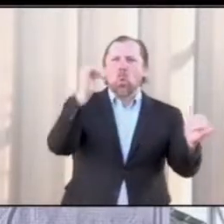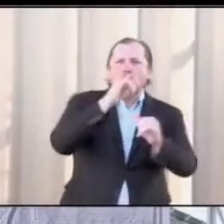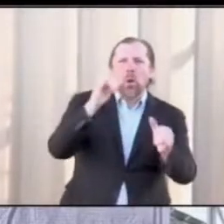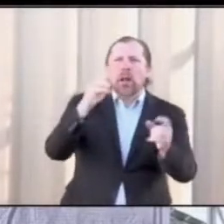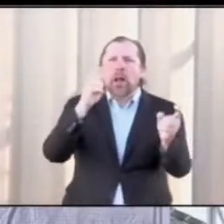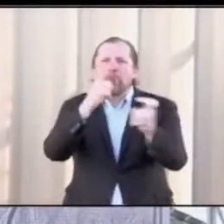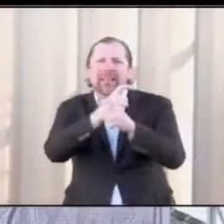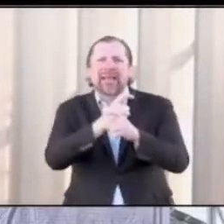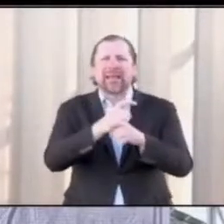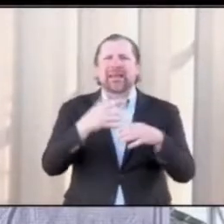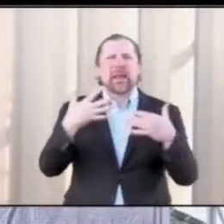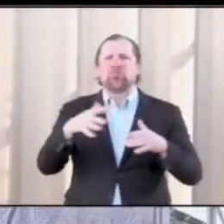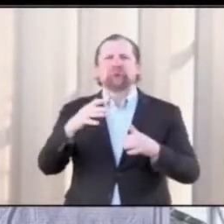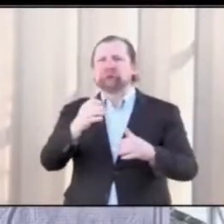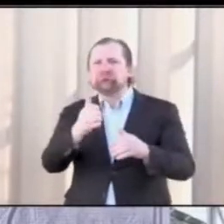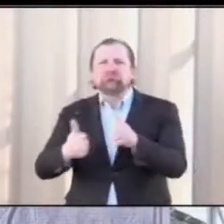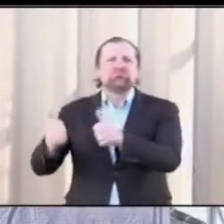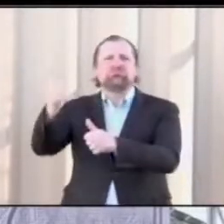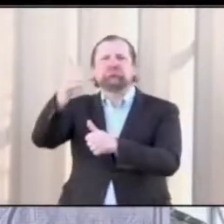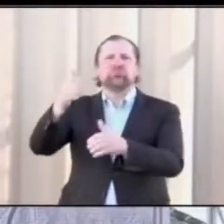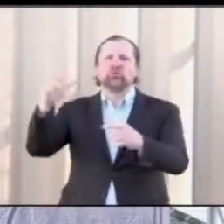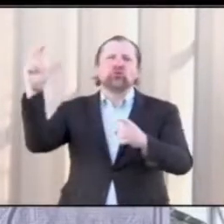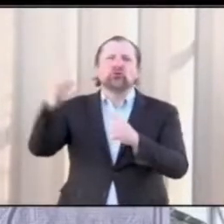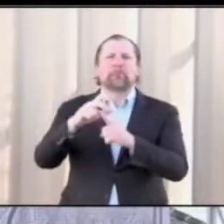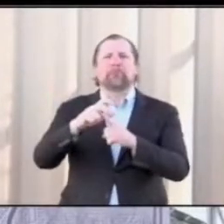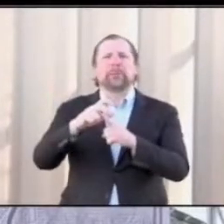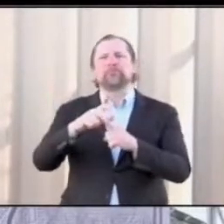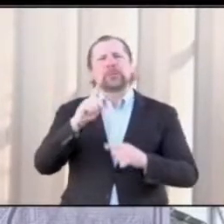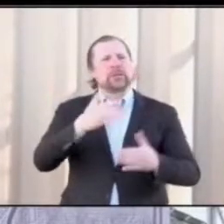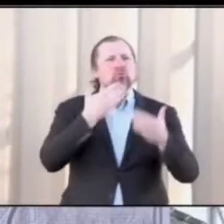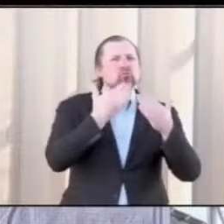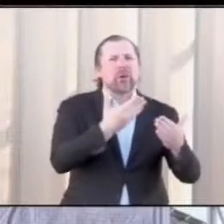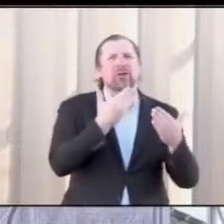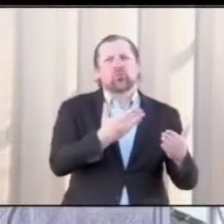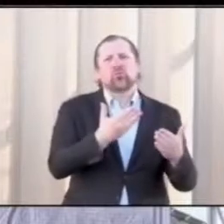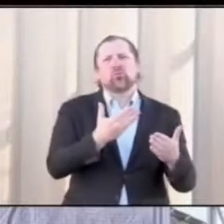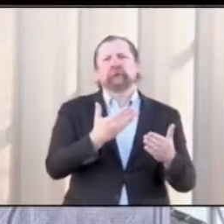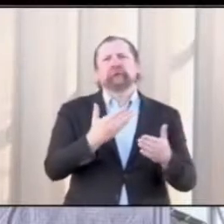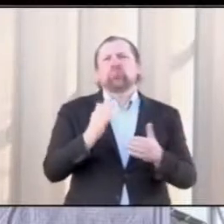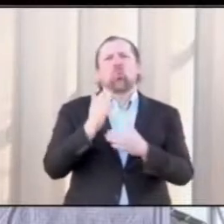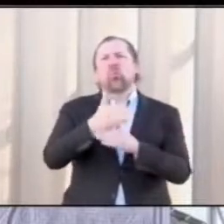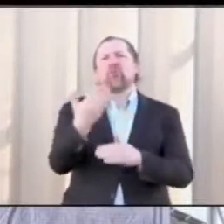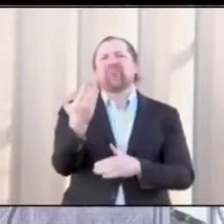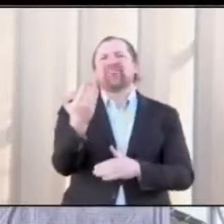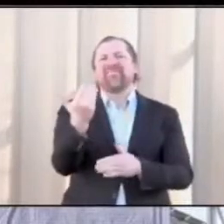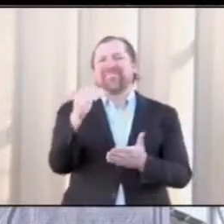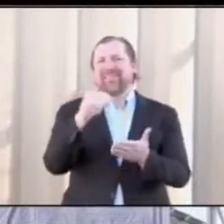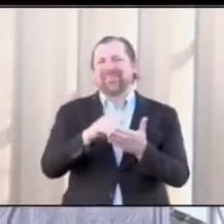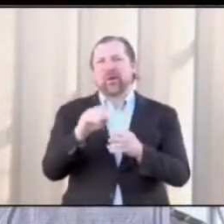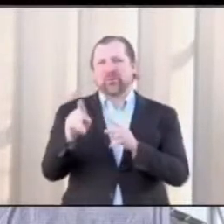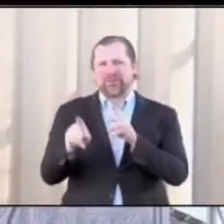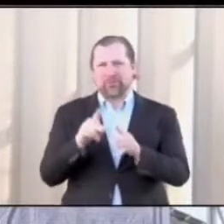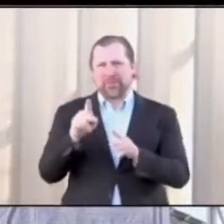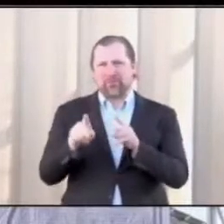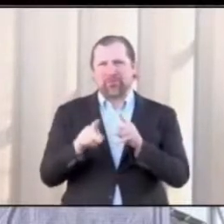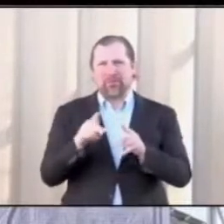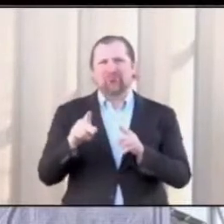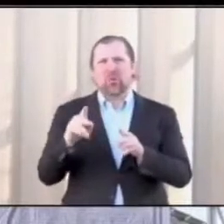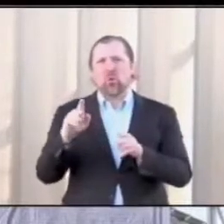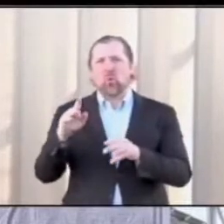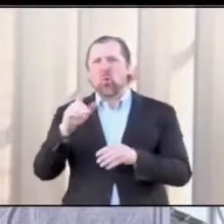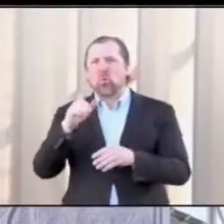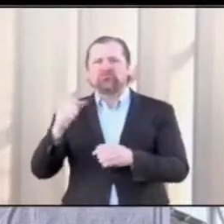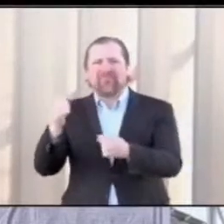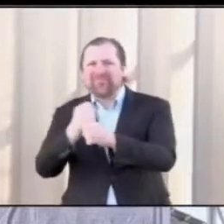is second to none. I extend my deepest gratitude to the more than 15,000 people who are on the